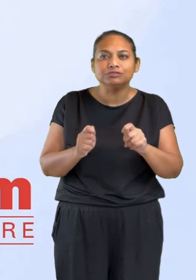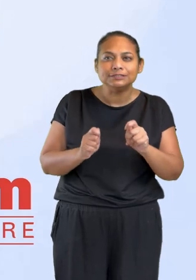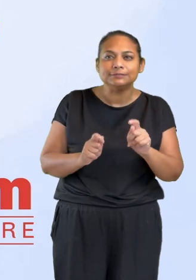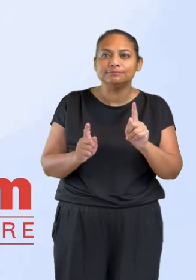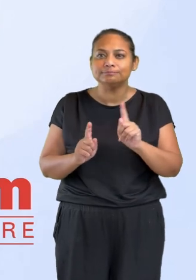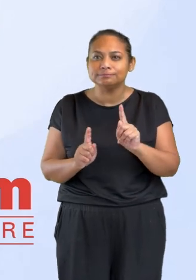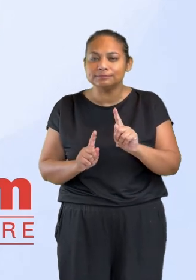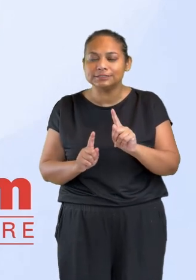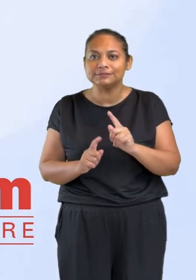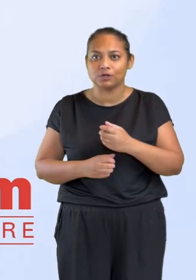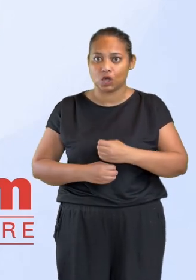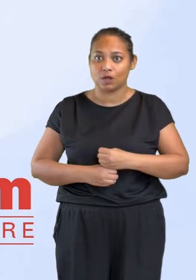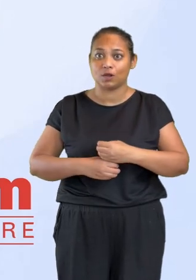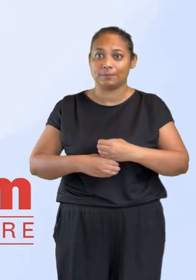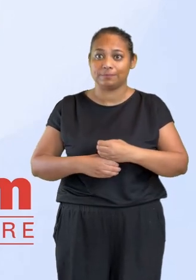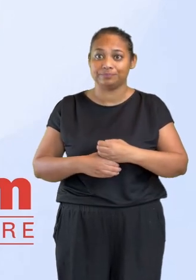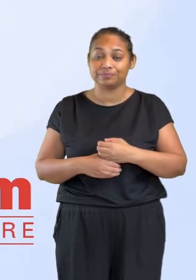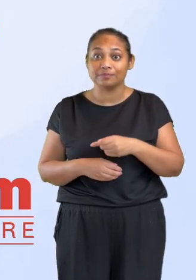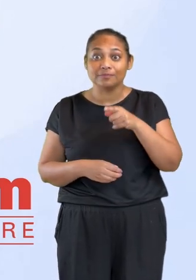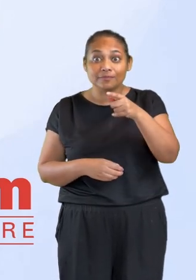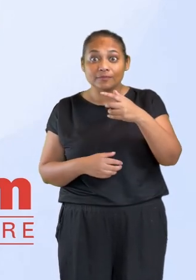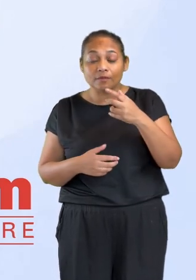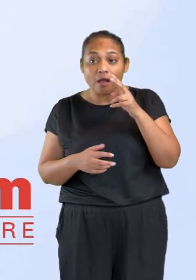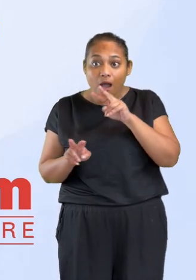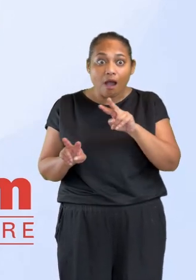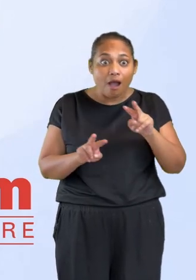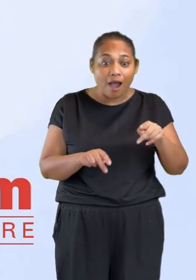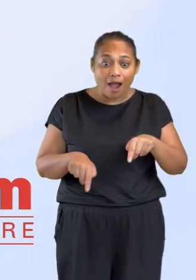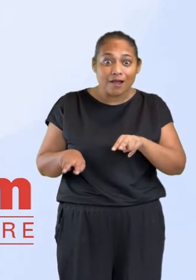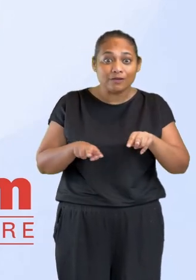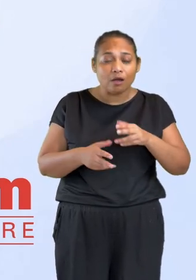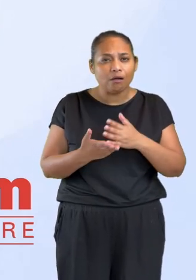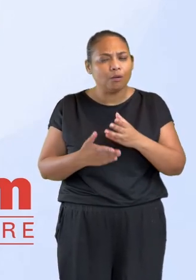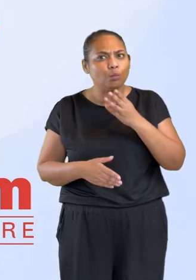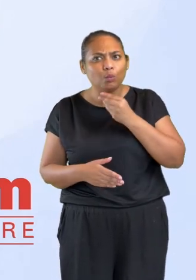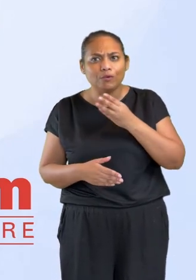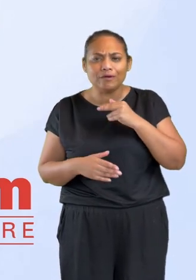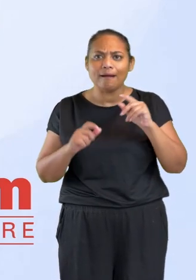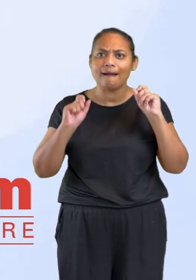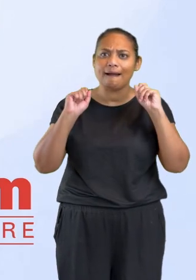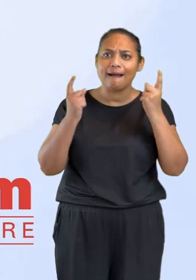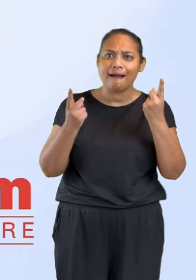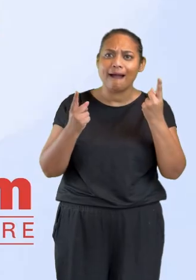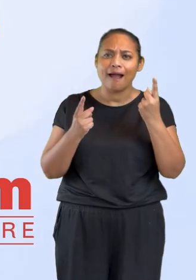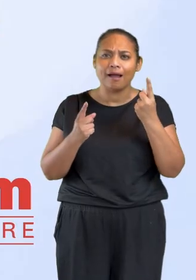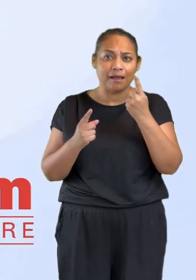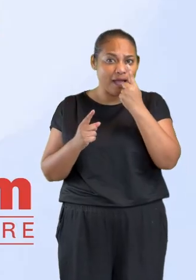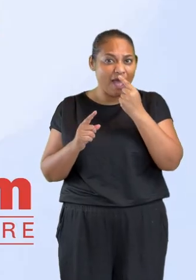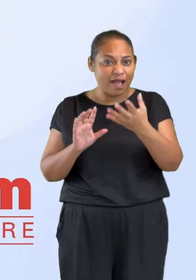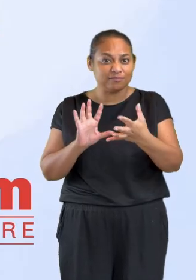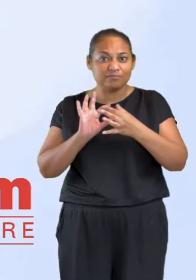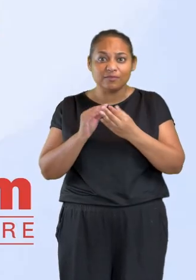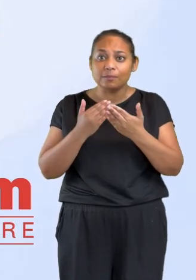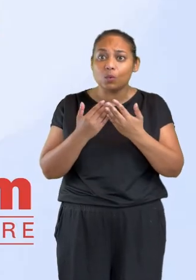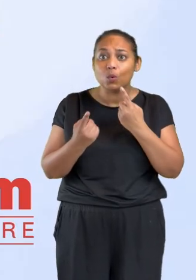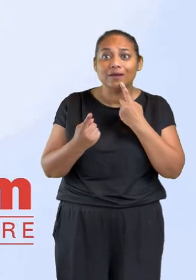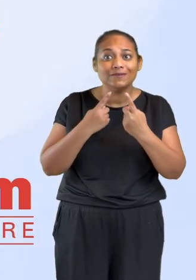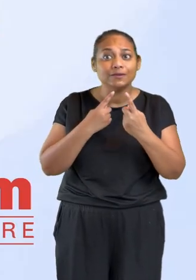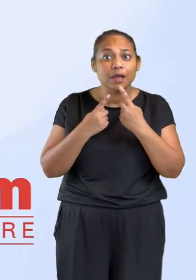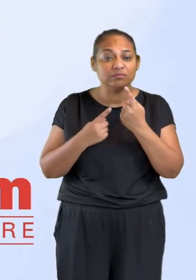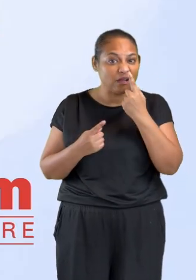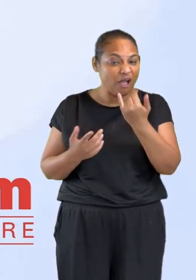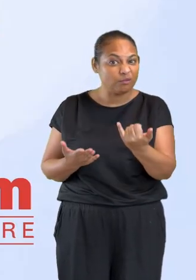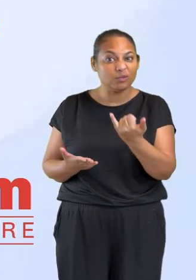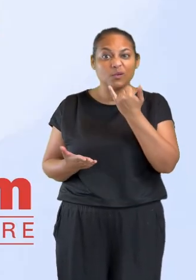We hope you found this video helpful. If you have more questions, you can call the telephone number on your